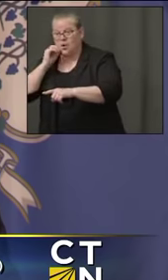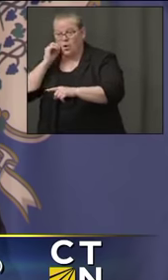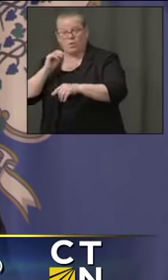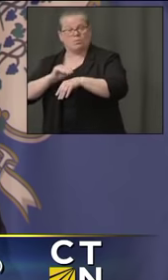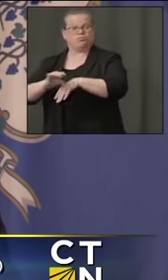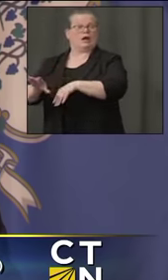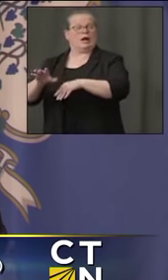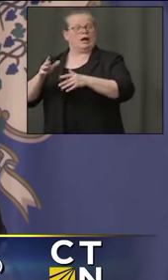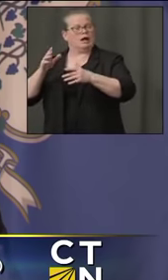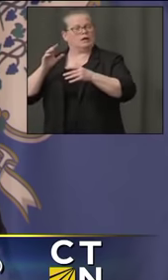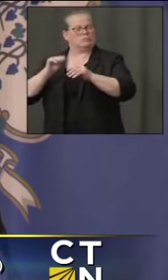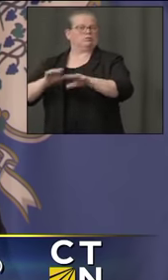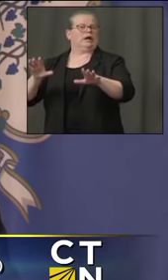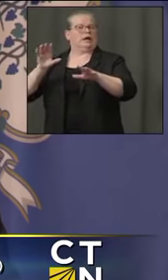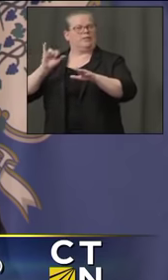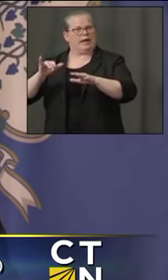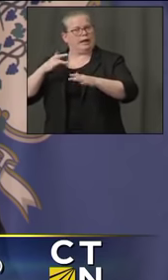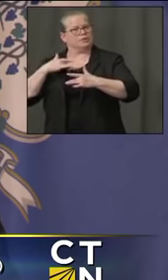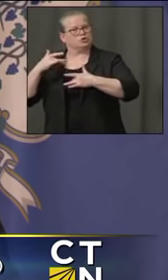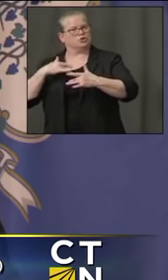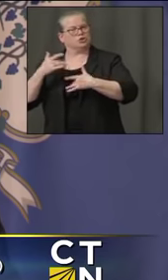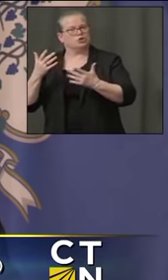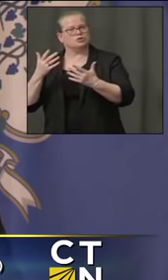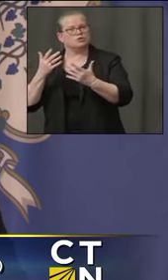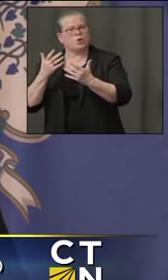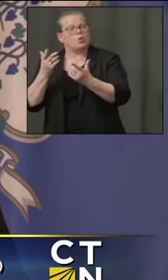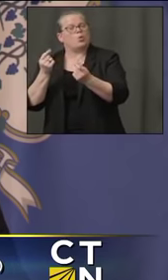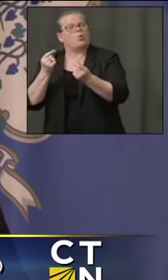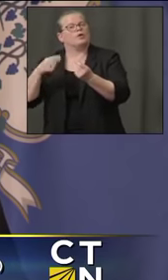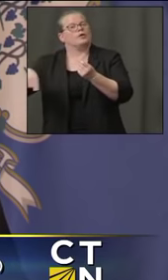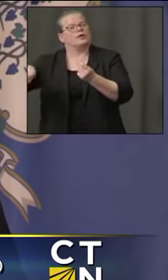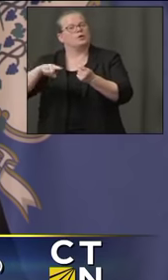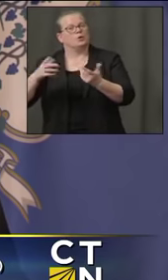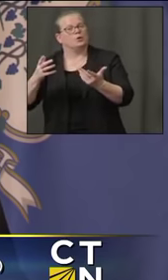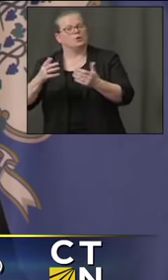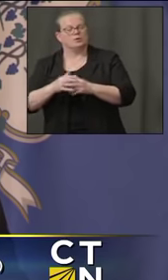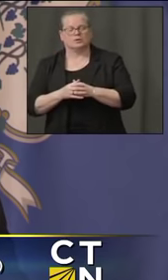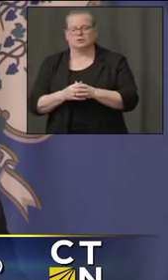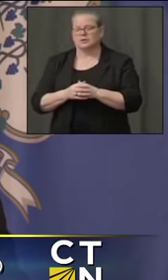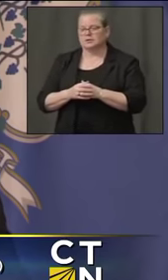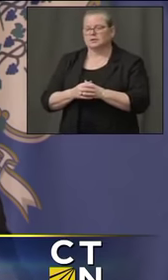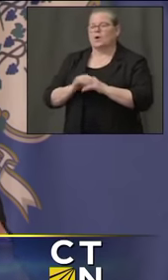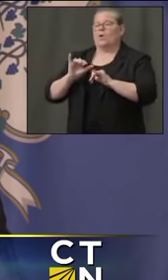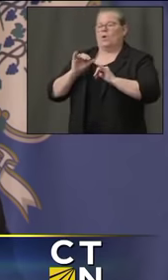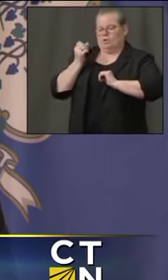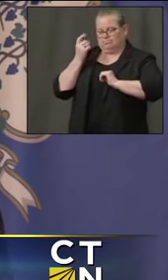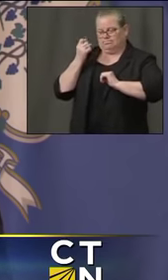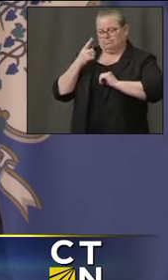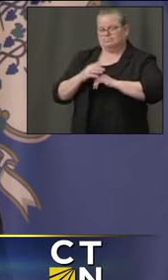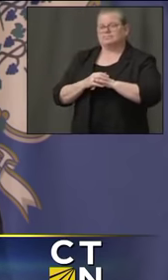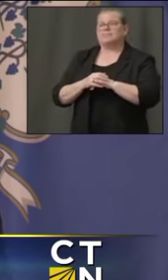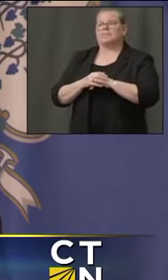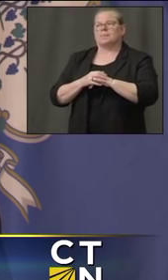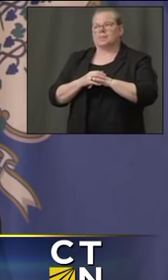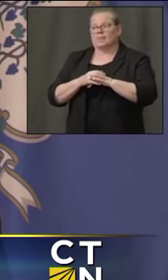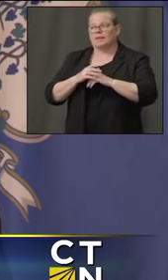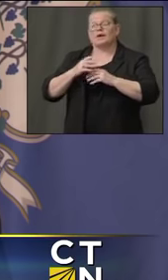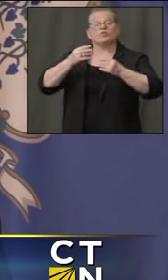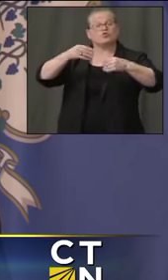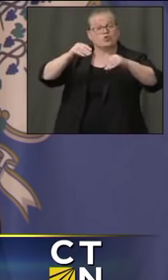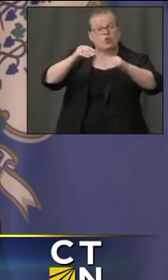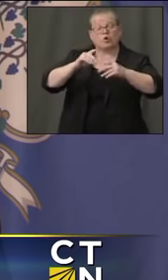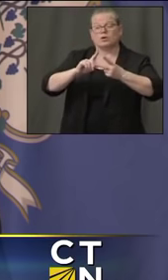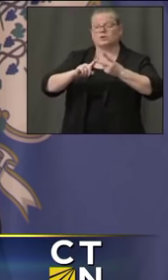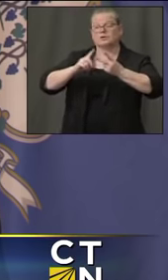I think you're going to find these stores, these salons, these barber shops, these restaurants are opening up slowly. And what